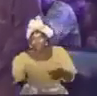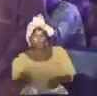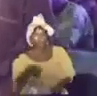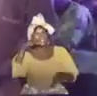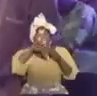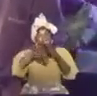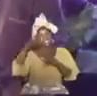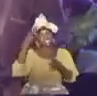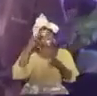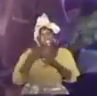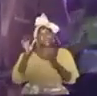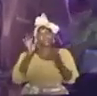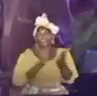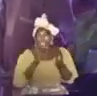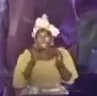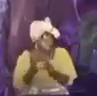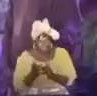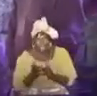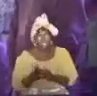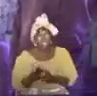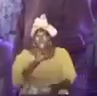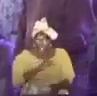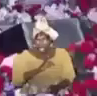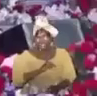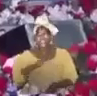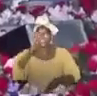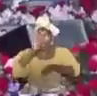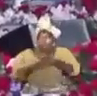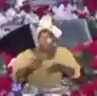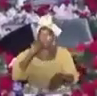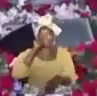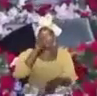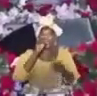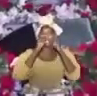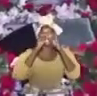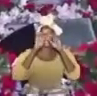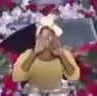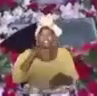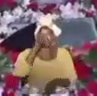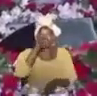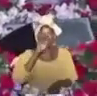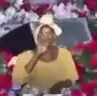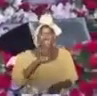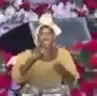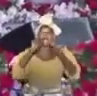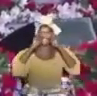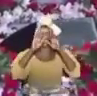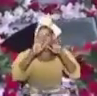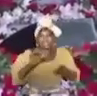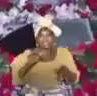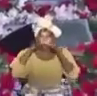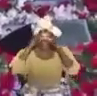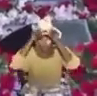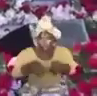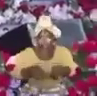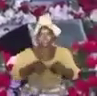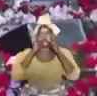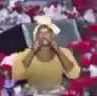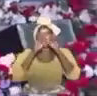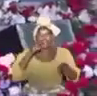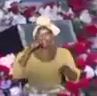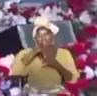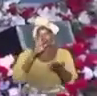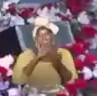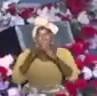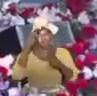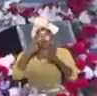In the name of Jesus Christ, I call you blessed and I declare that you are blessed and it remains so with you. In the name